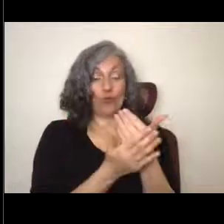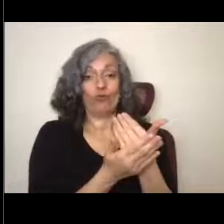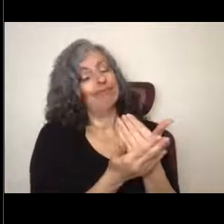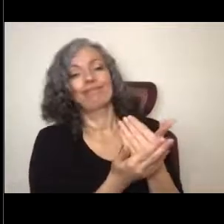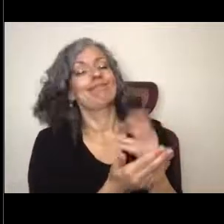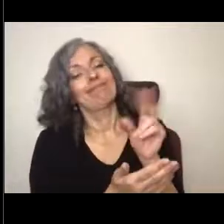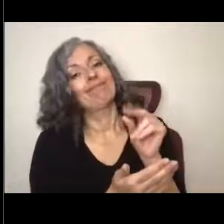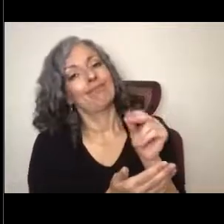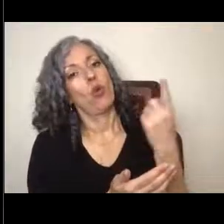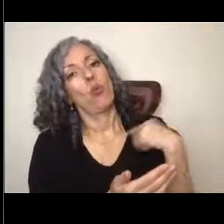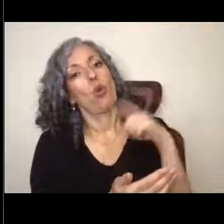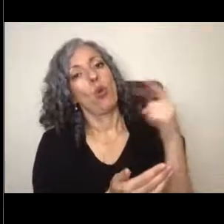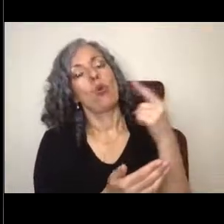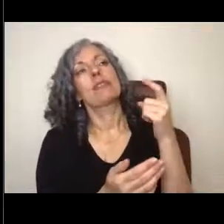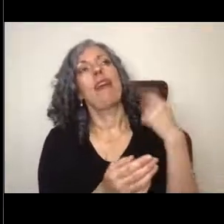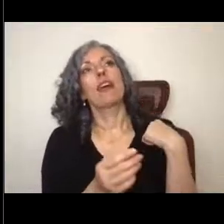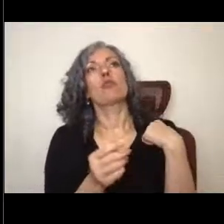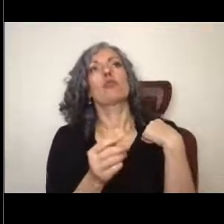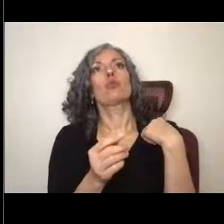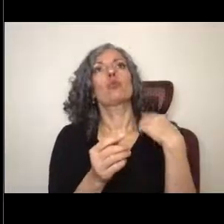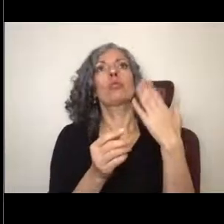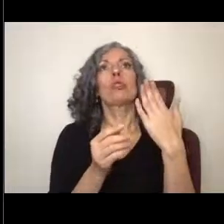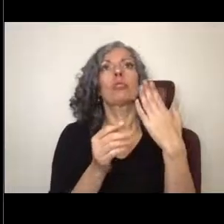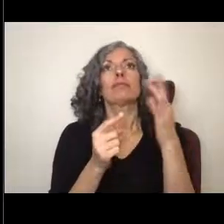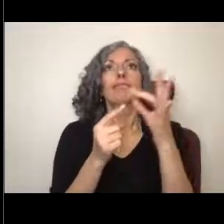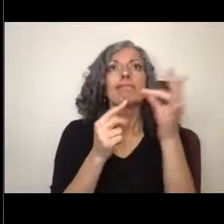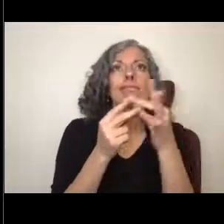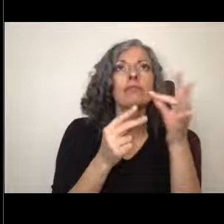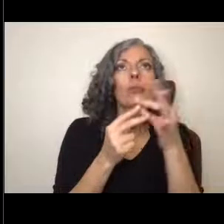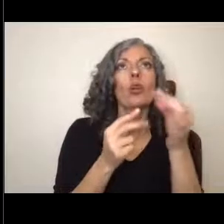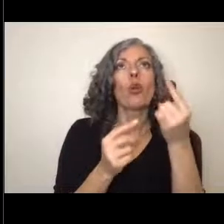we've always had to prioritize projects for funding. We've done that,